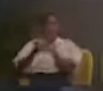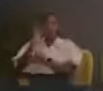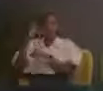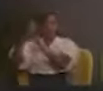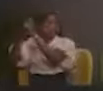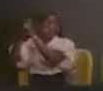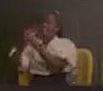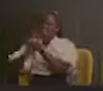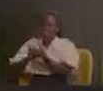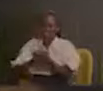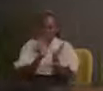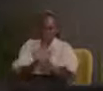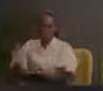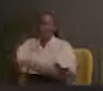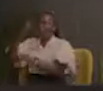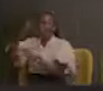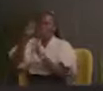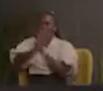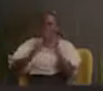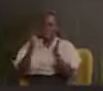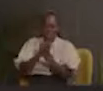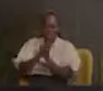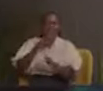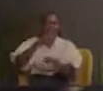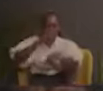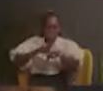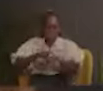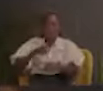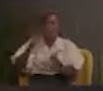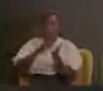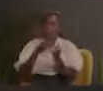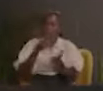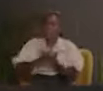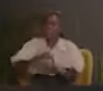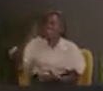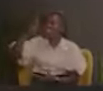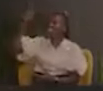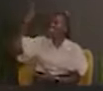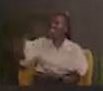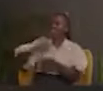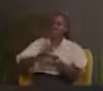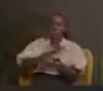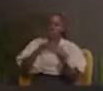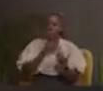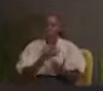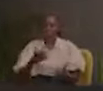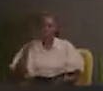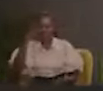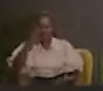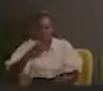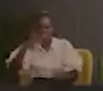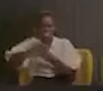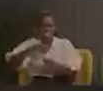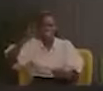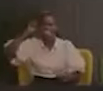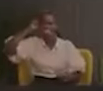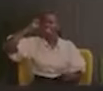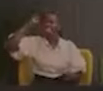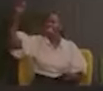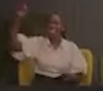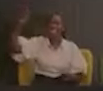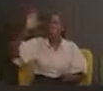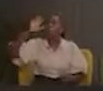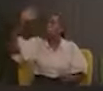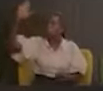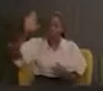and seasons. The Bible says he makes all things beautiful in its time. Not his time, its